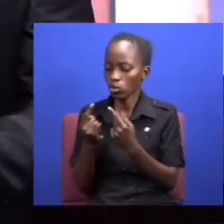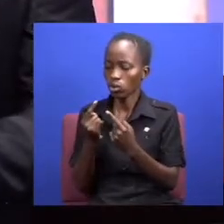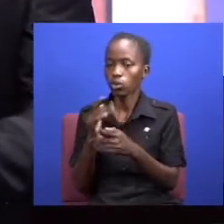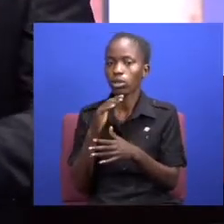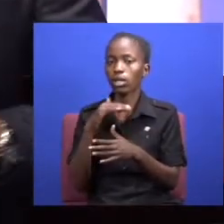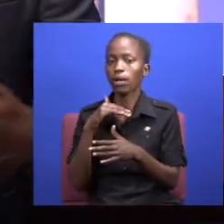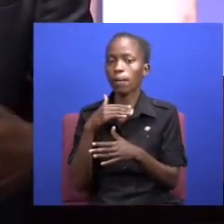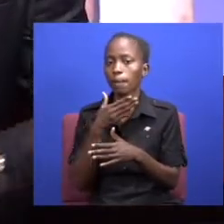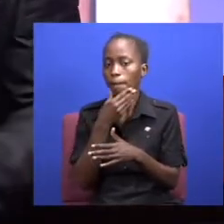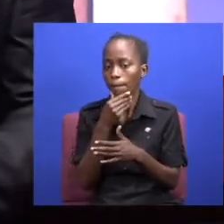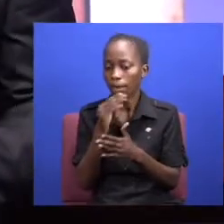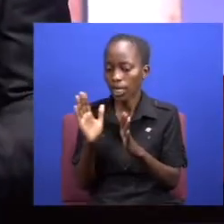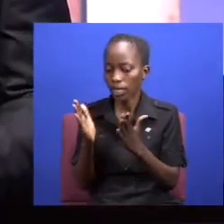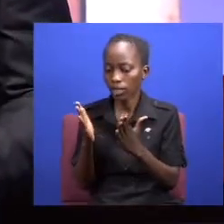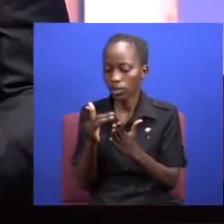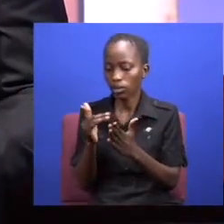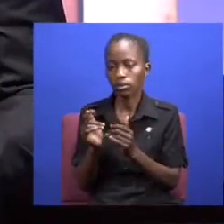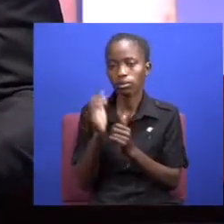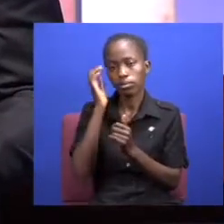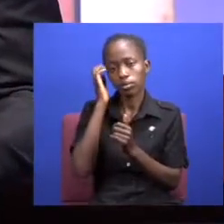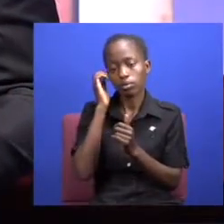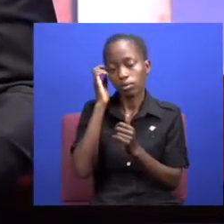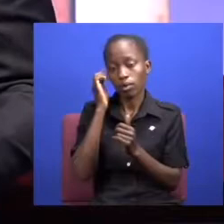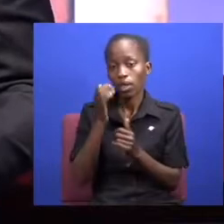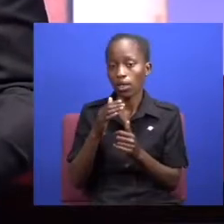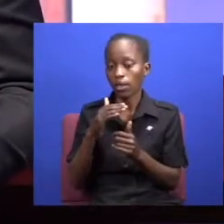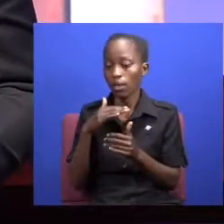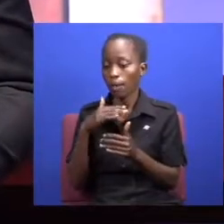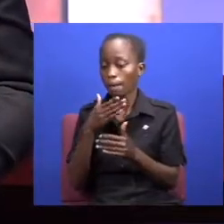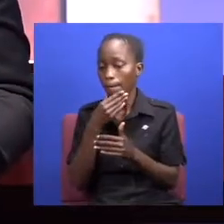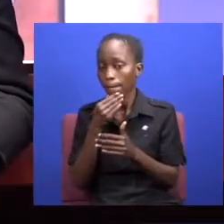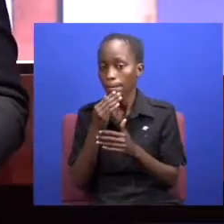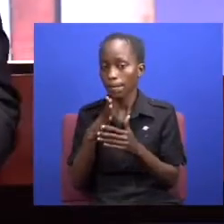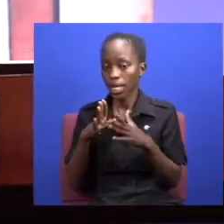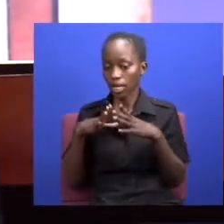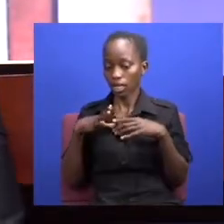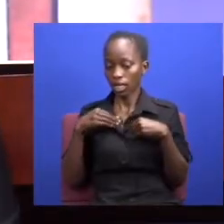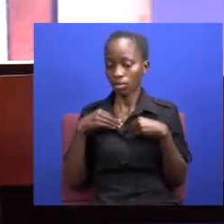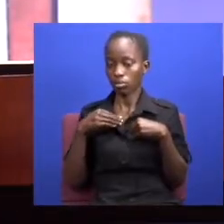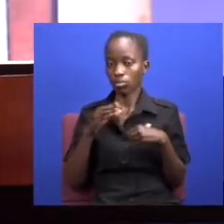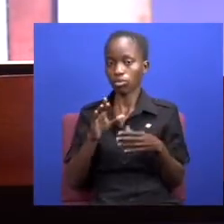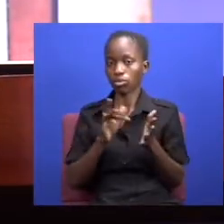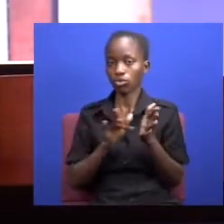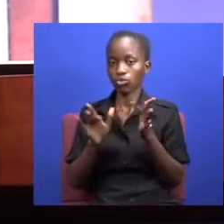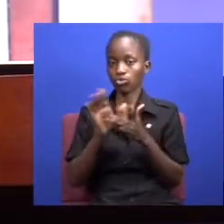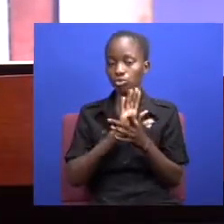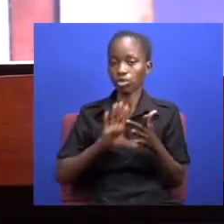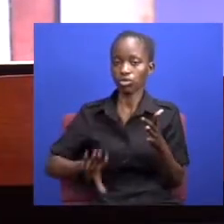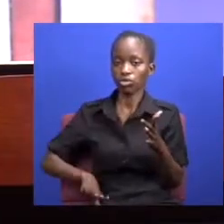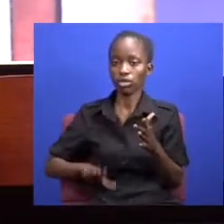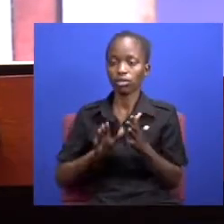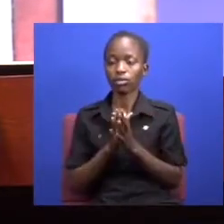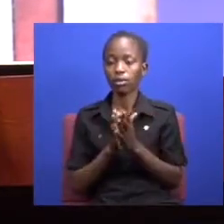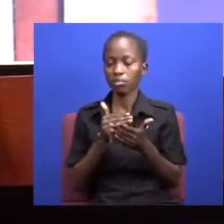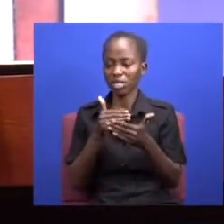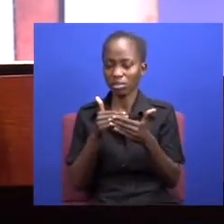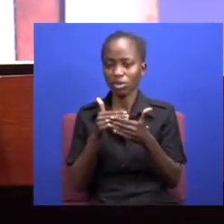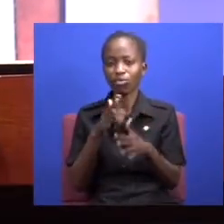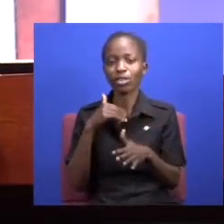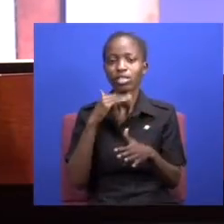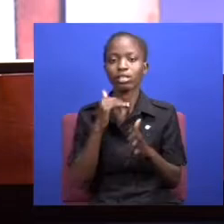man, he encouraged him, and he guided the man. The man gave his life to Christ right there on his deathbed. Praise